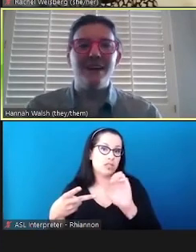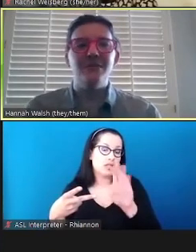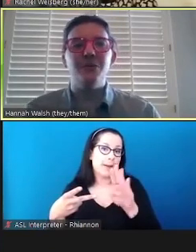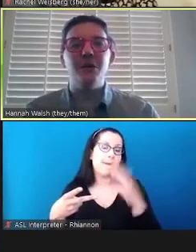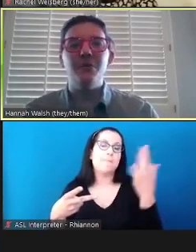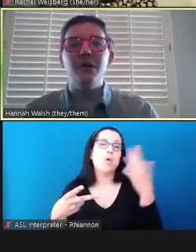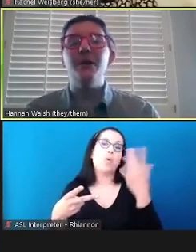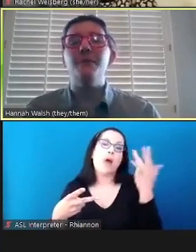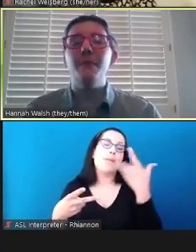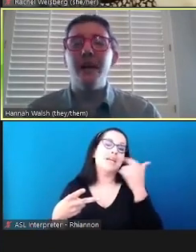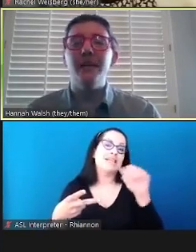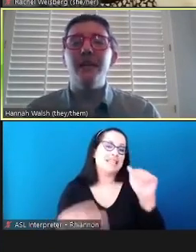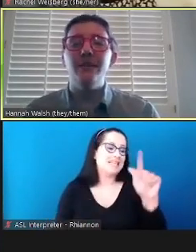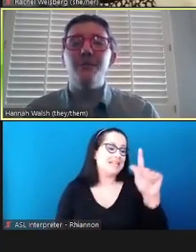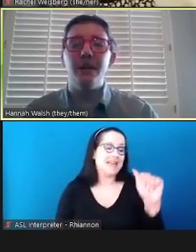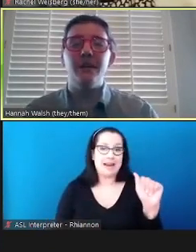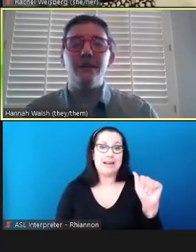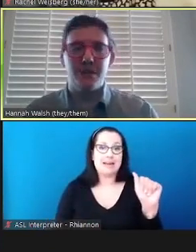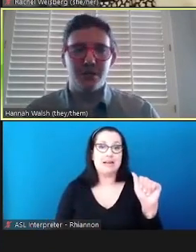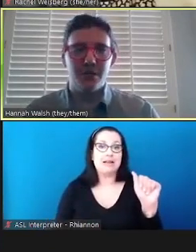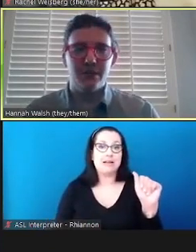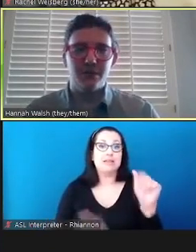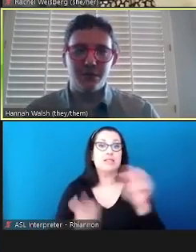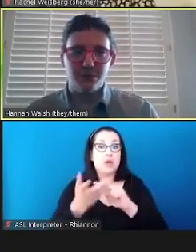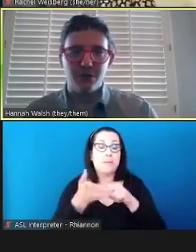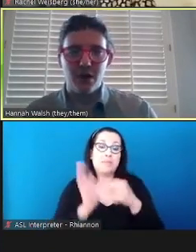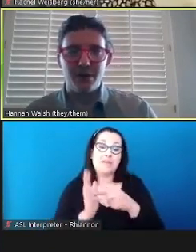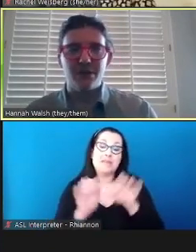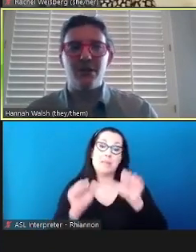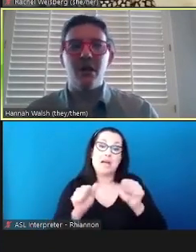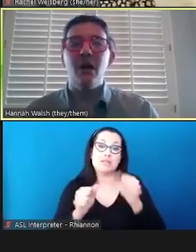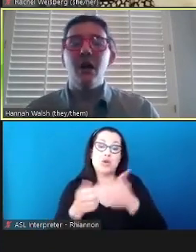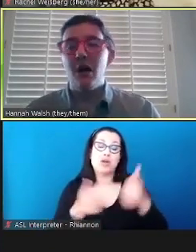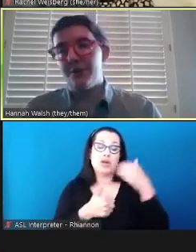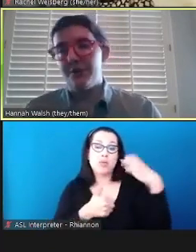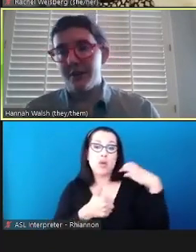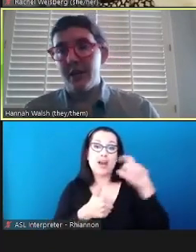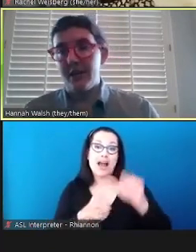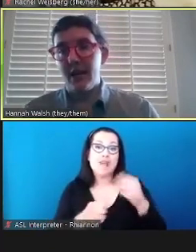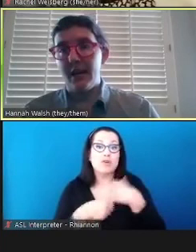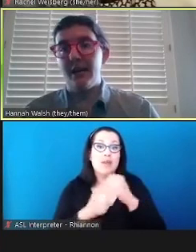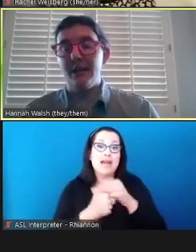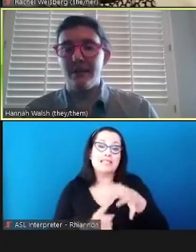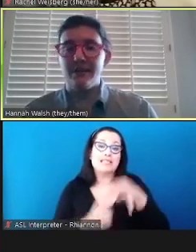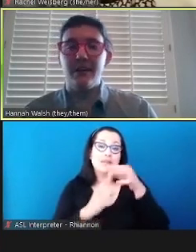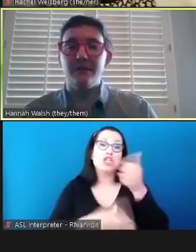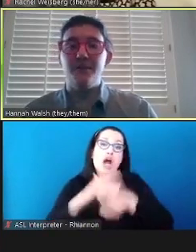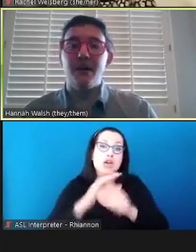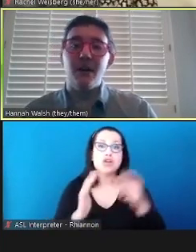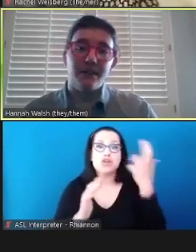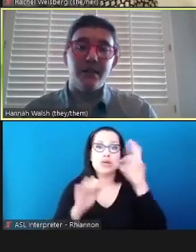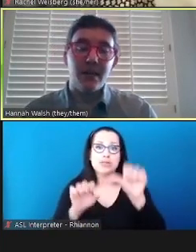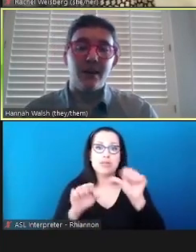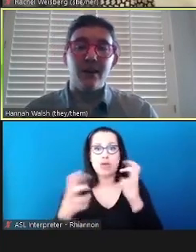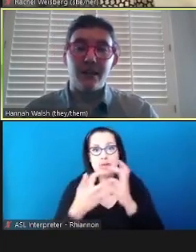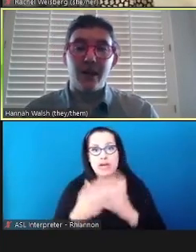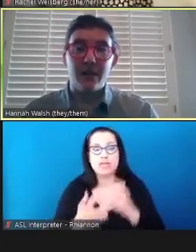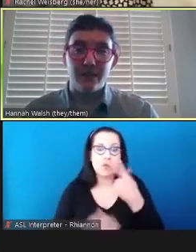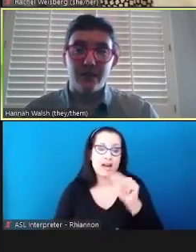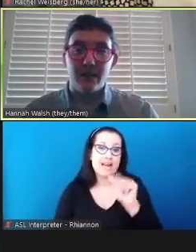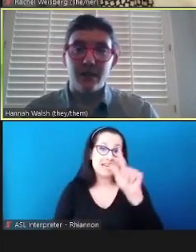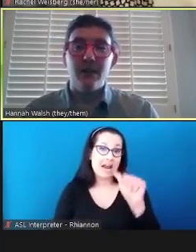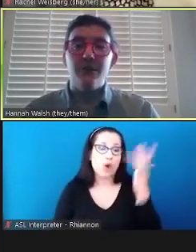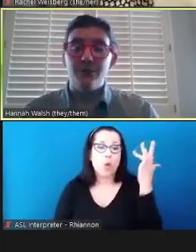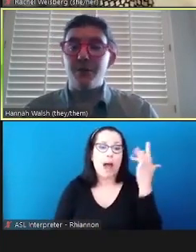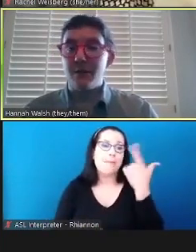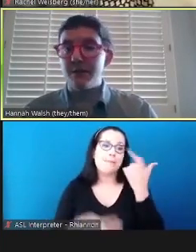Disabilities Act. So an employer may need to make an exception as a reasonable accommodation under the ADA in his case because he cannot get the